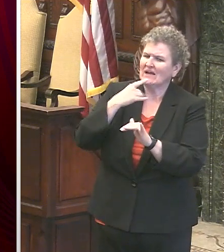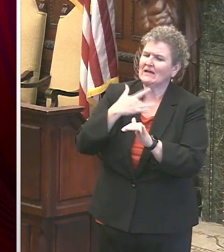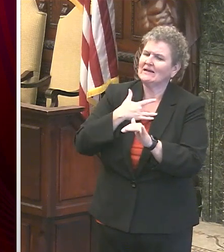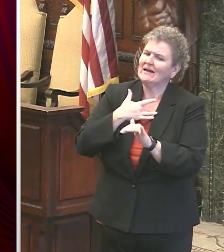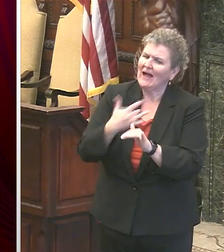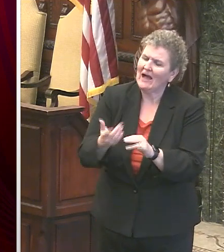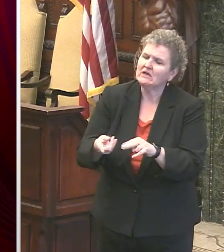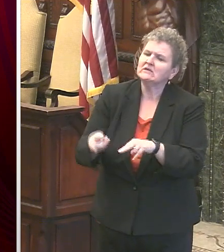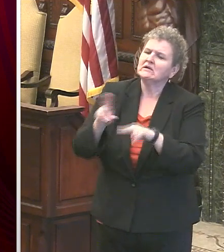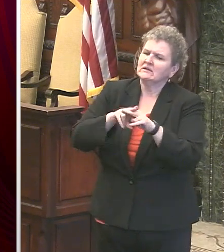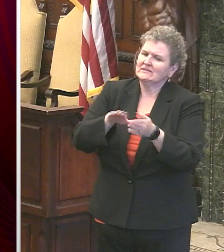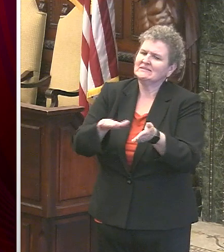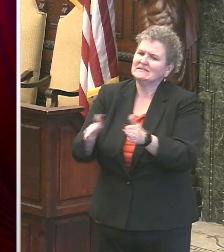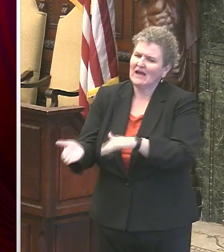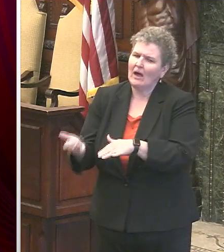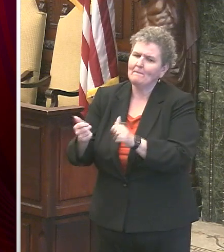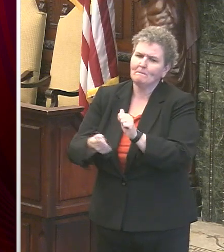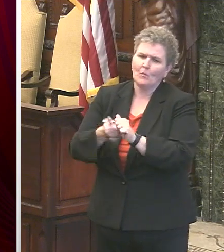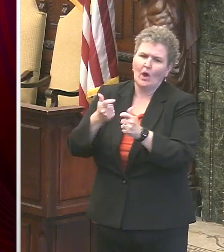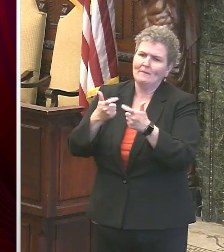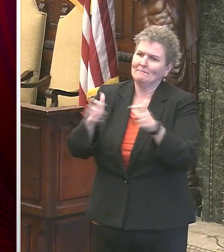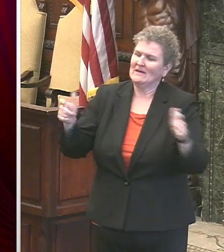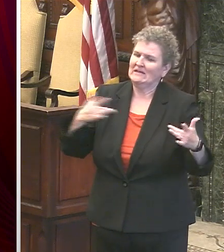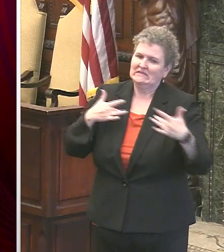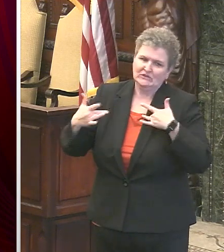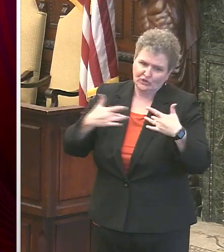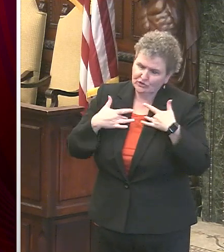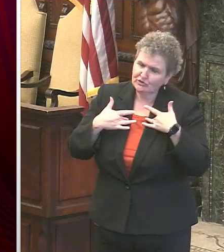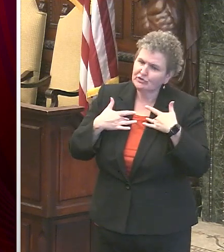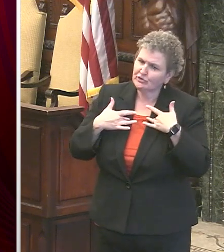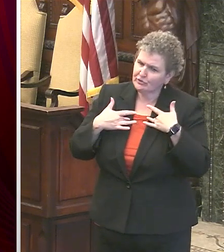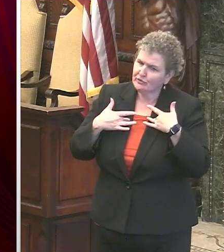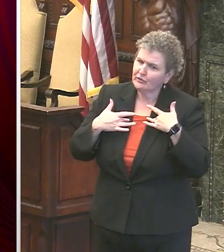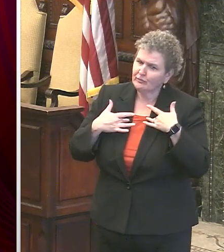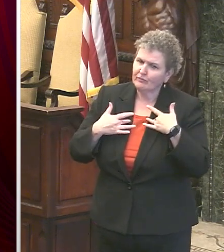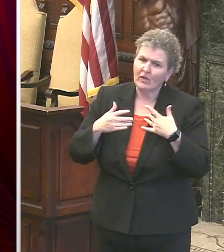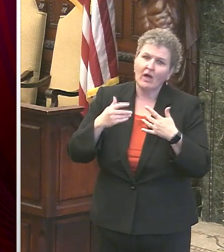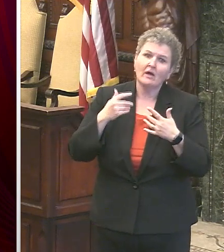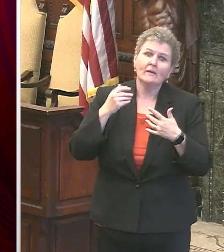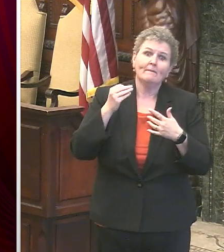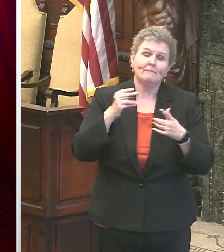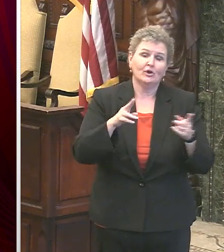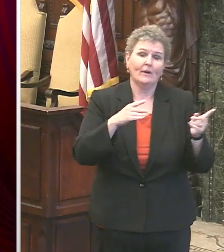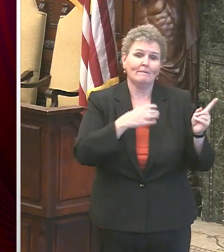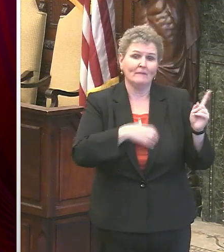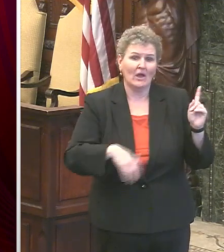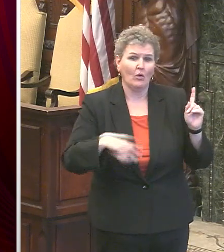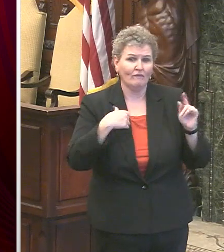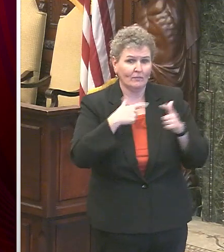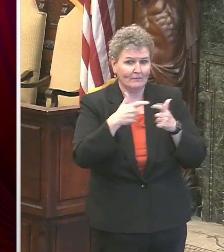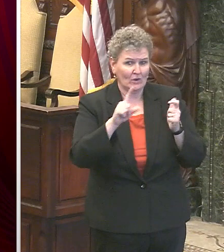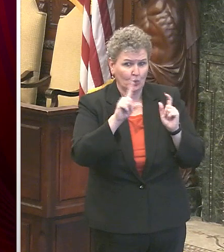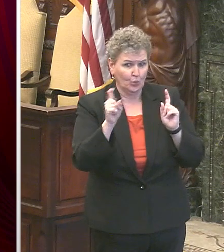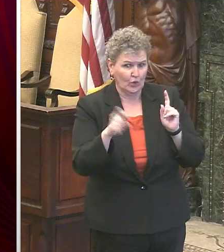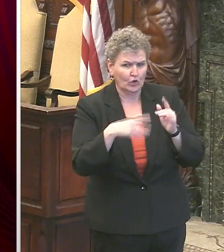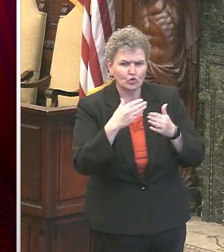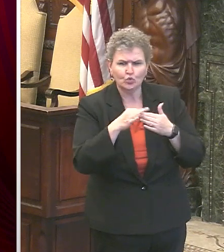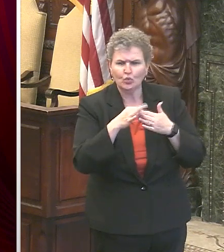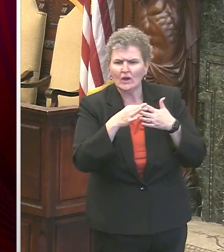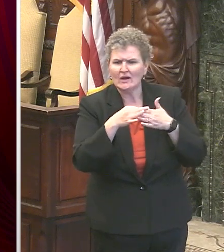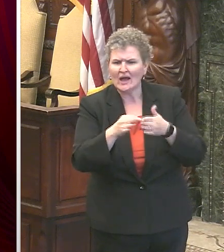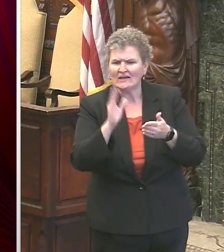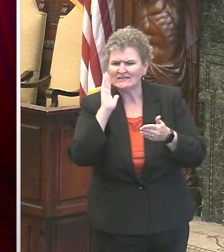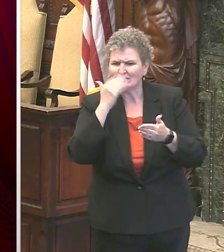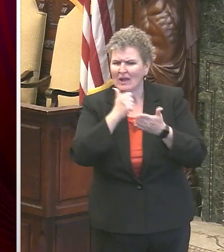in deaths, and that's what we care about the most. And Mr. Mayor, a quick question for you as well. This new guidance doesn't seem to help